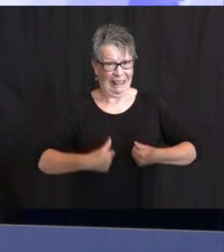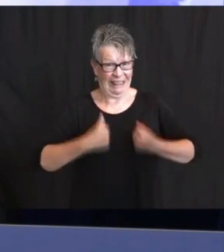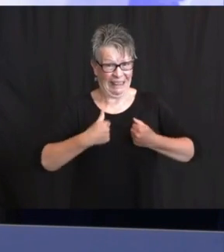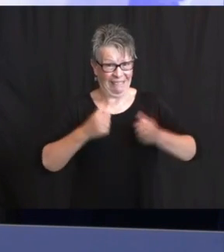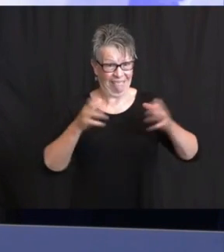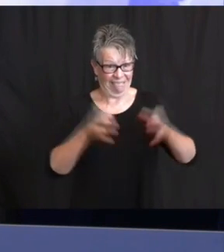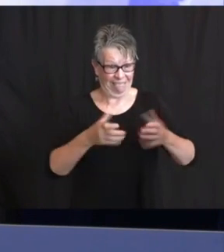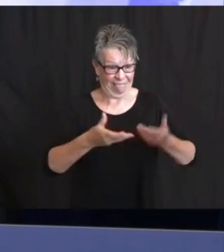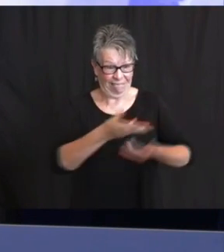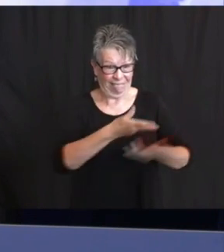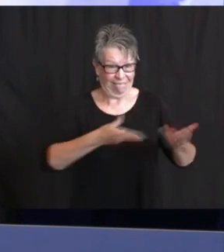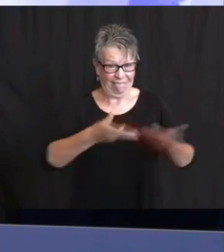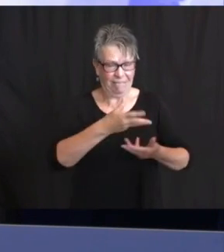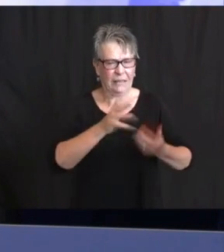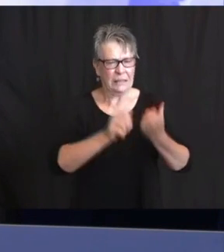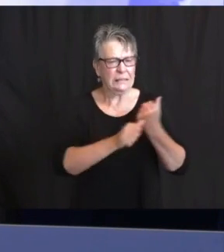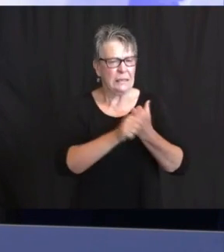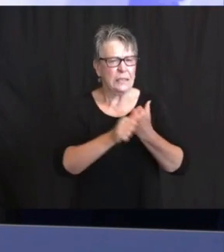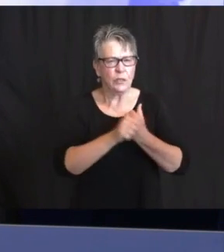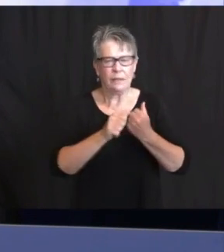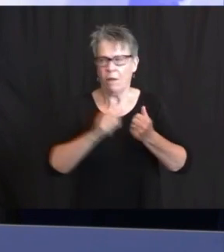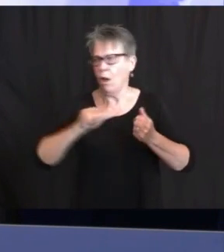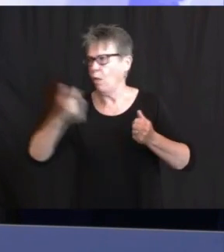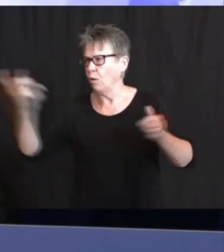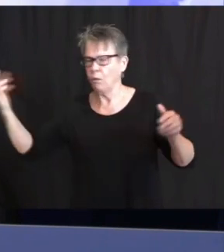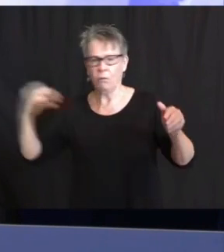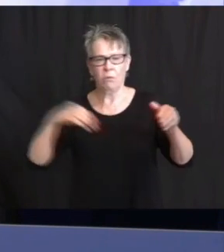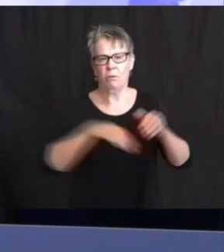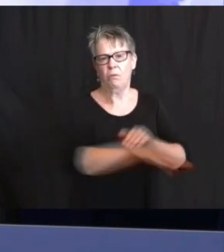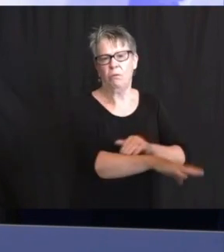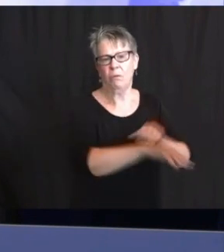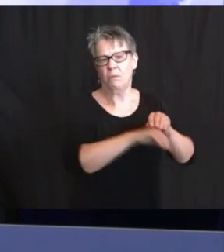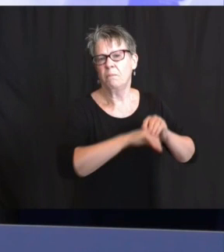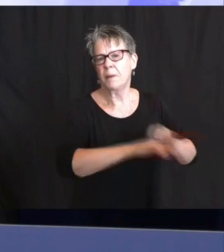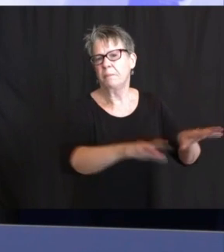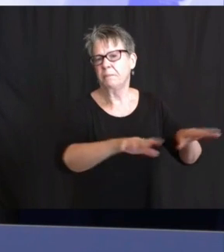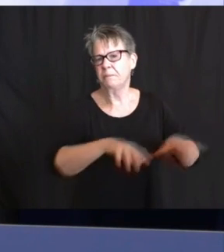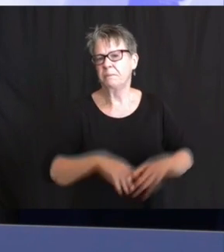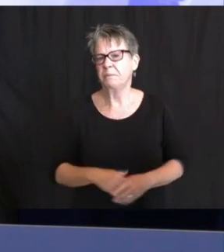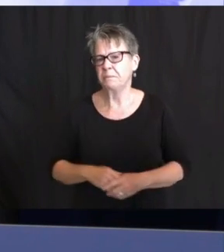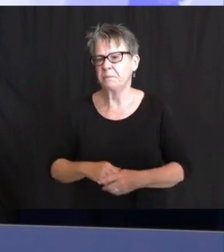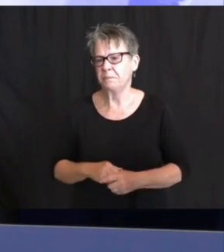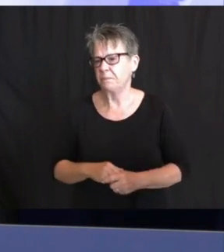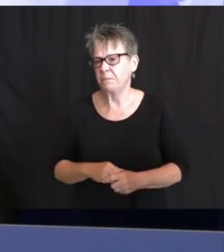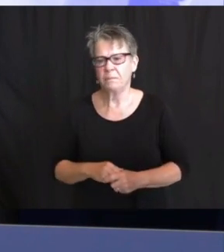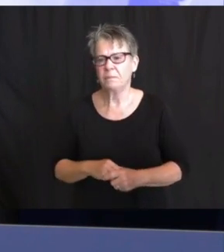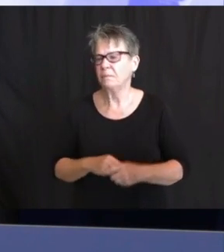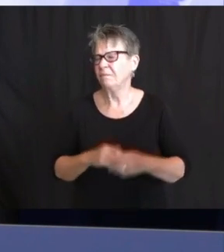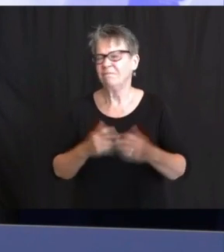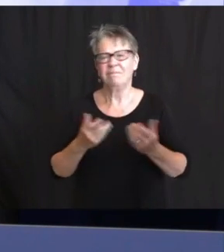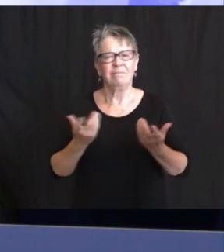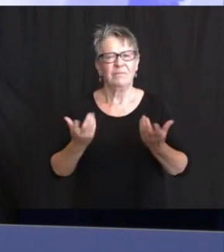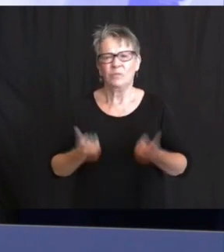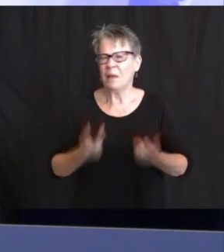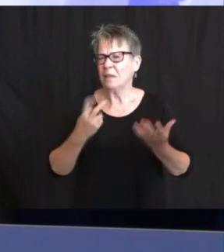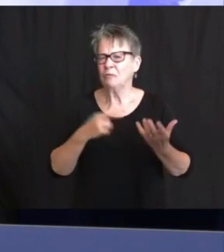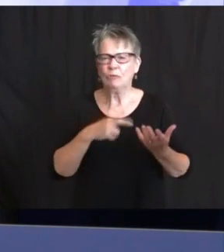the DD group homes, of which there are just about